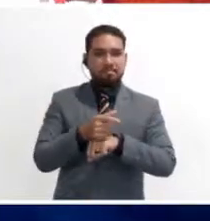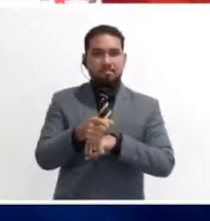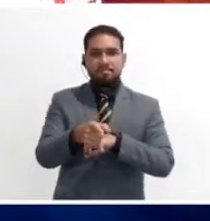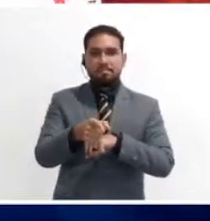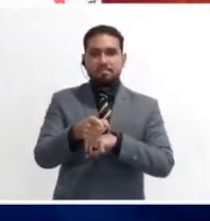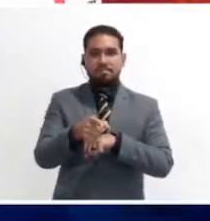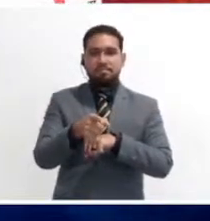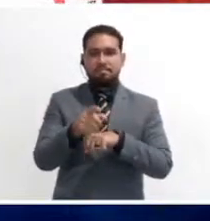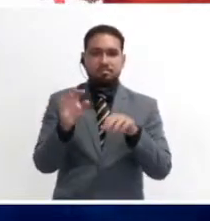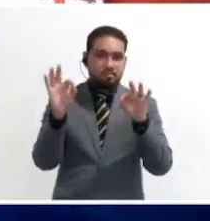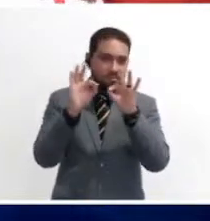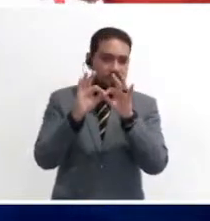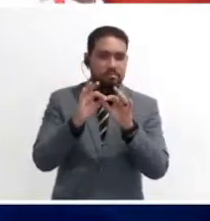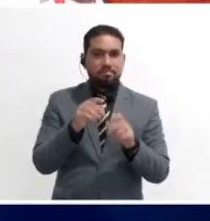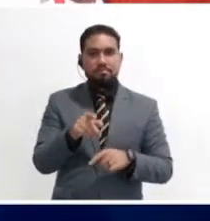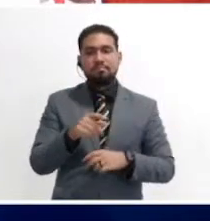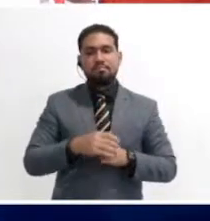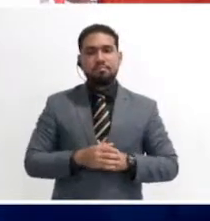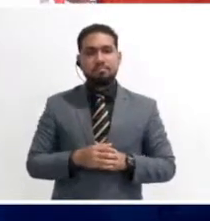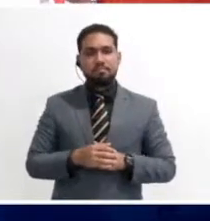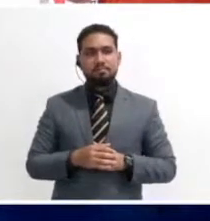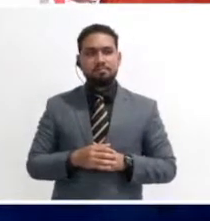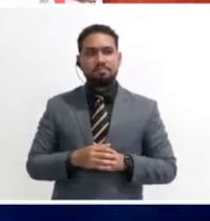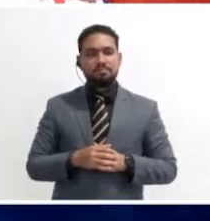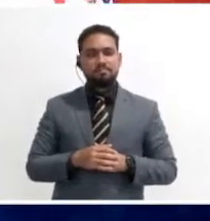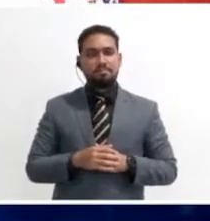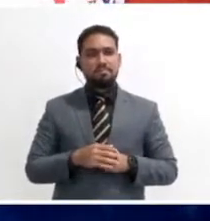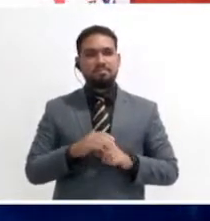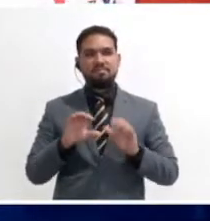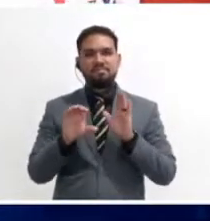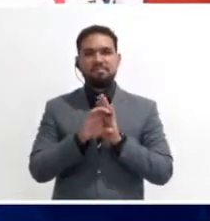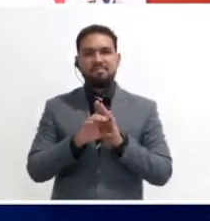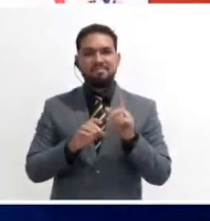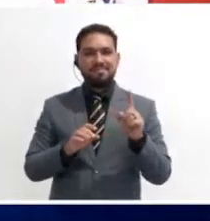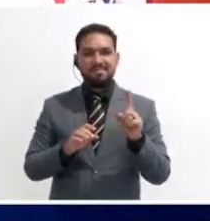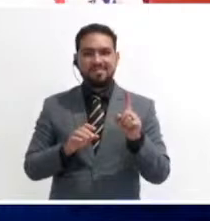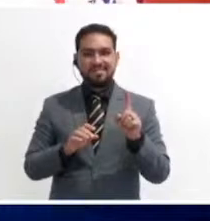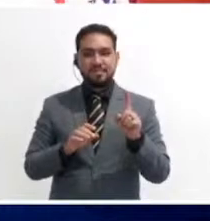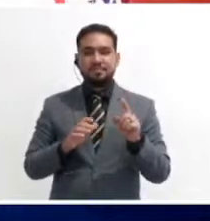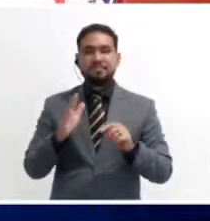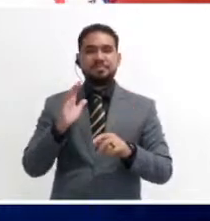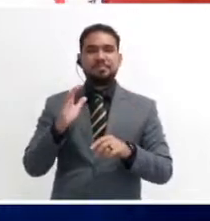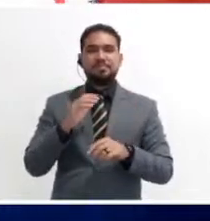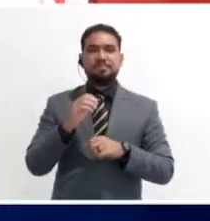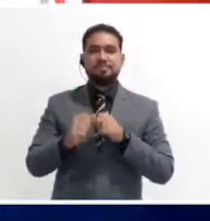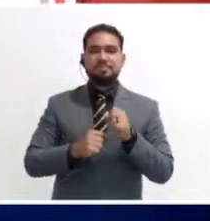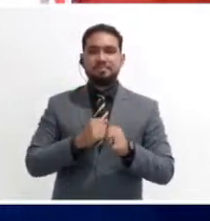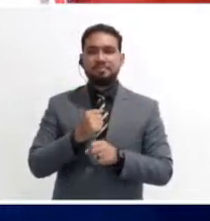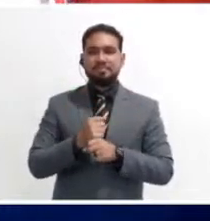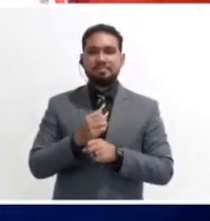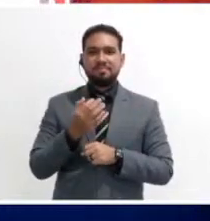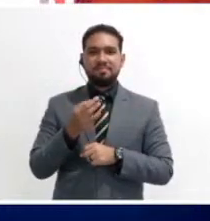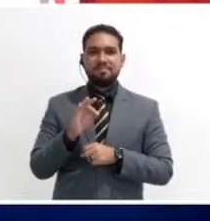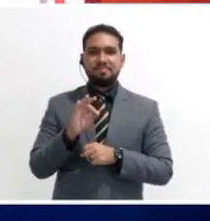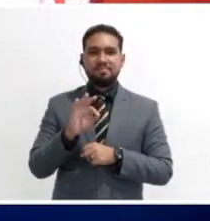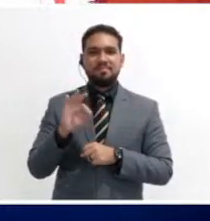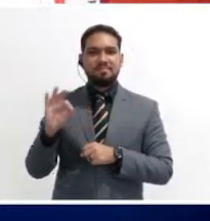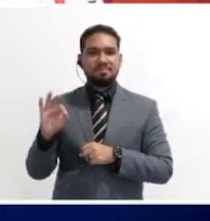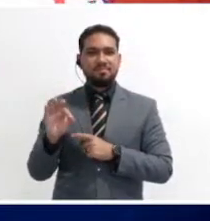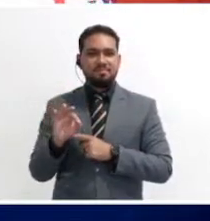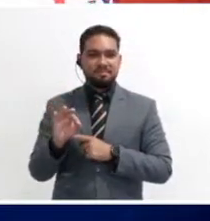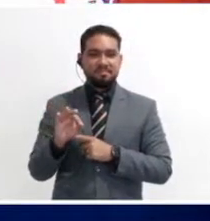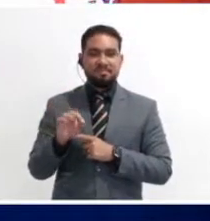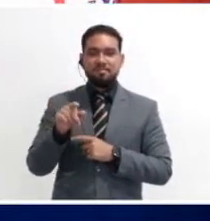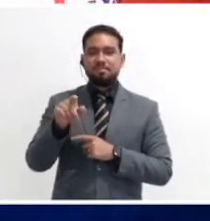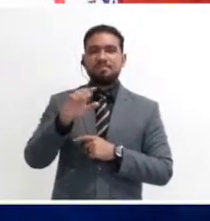And these came about in the late 90s. A company called National Semiconductor is a picture of the first parts that came